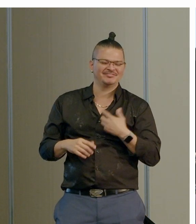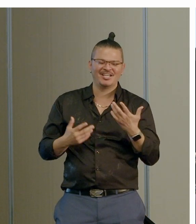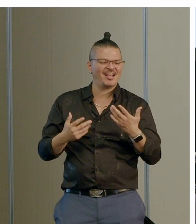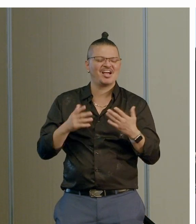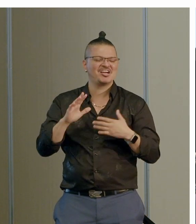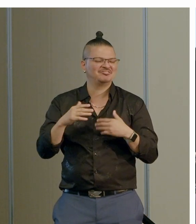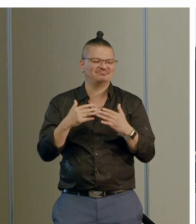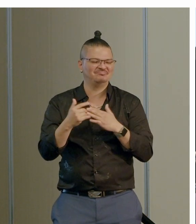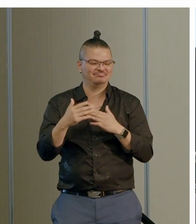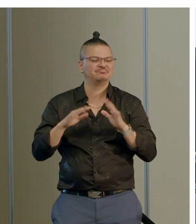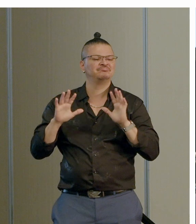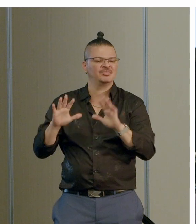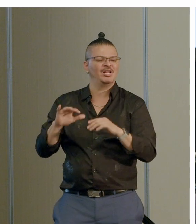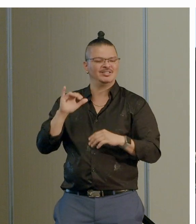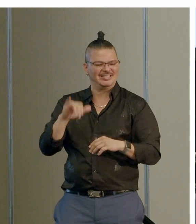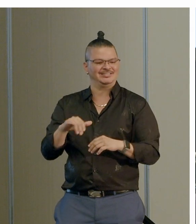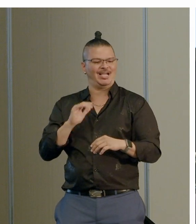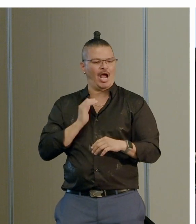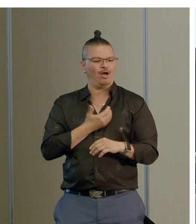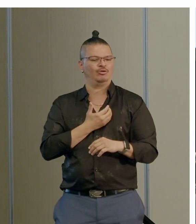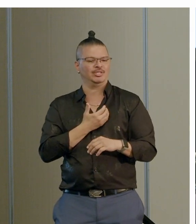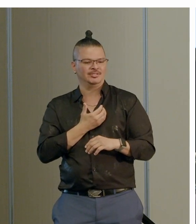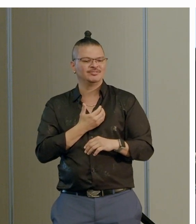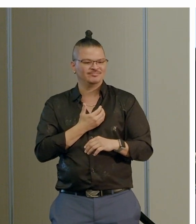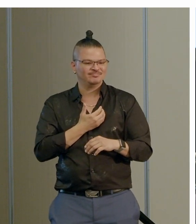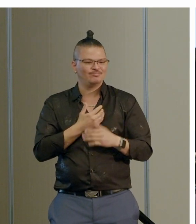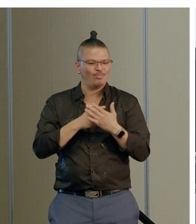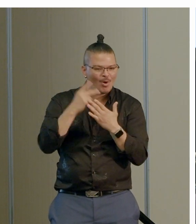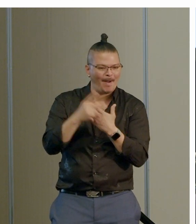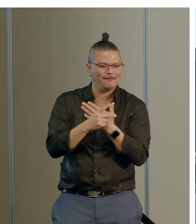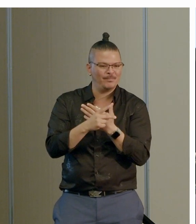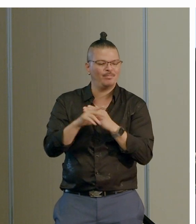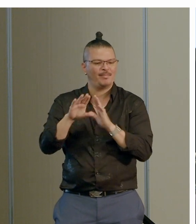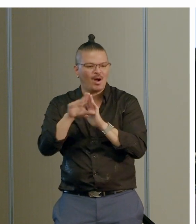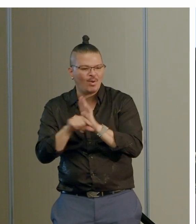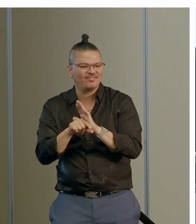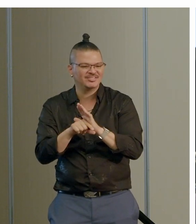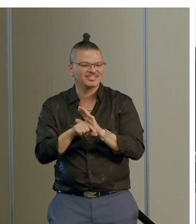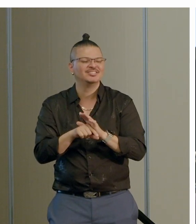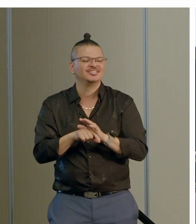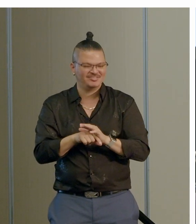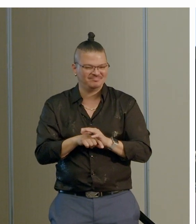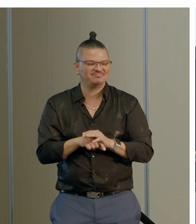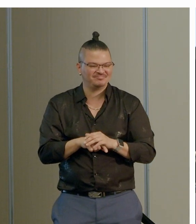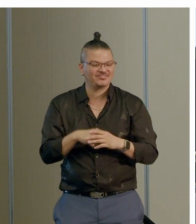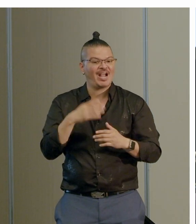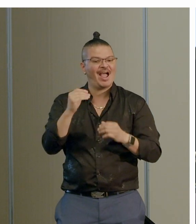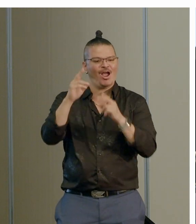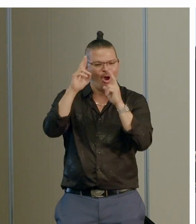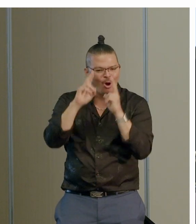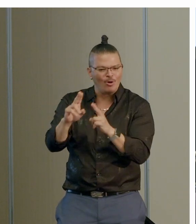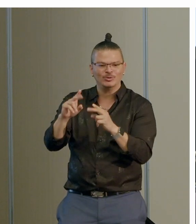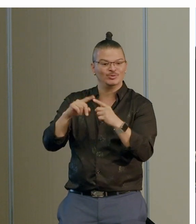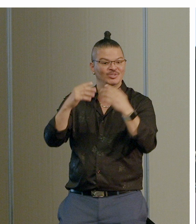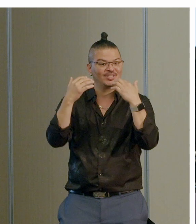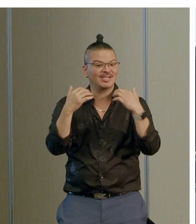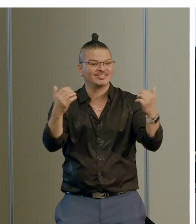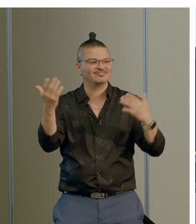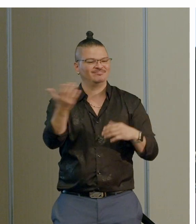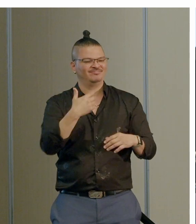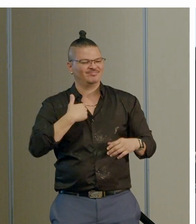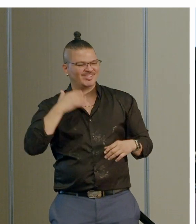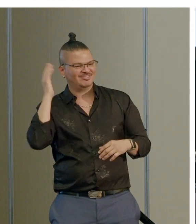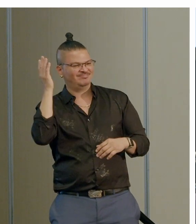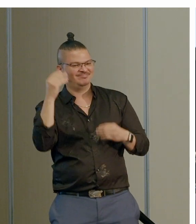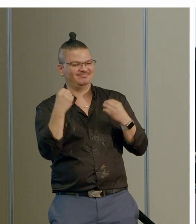our background in the program. And again, it's just an honor to be able to get to this audience. But back to, I'm